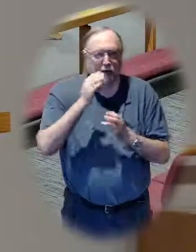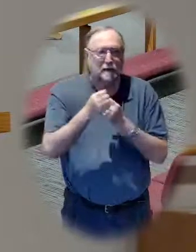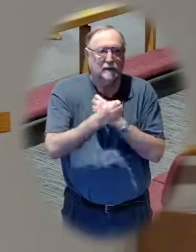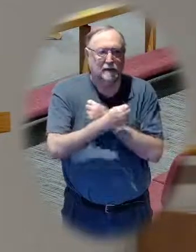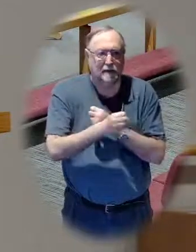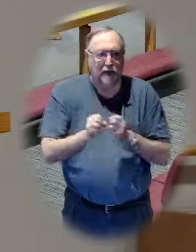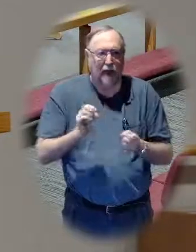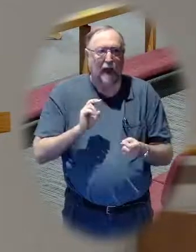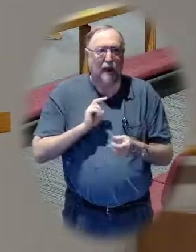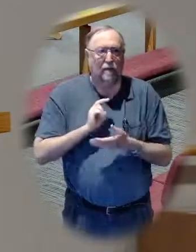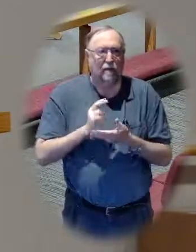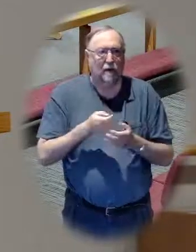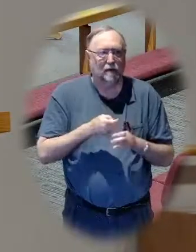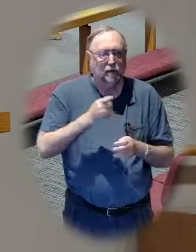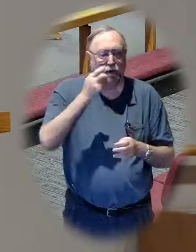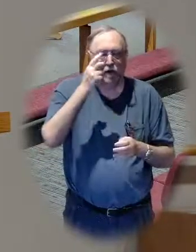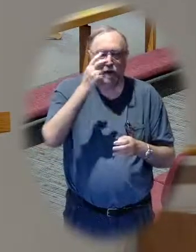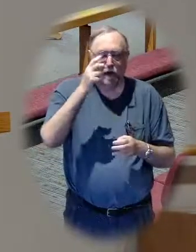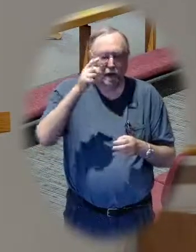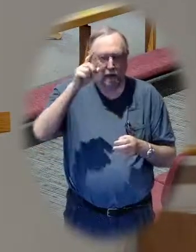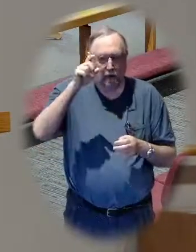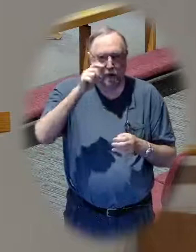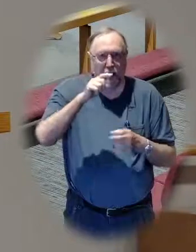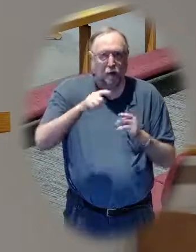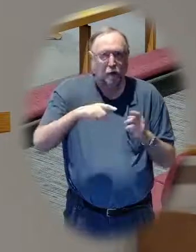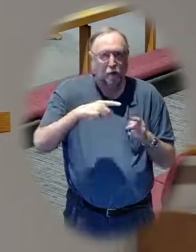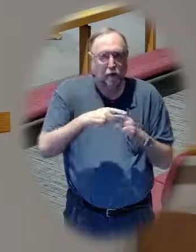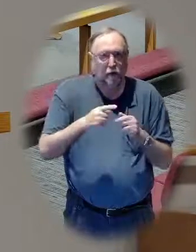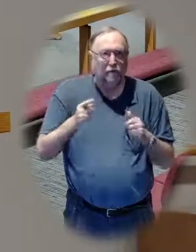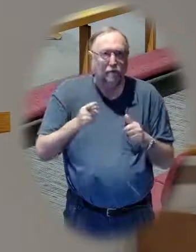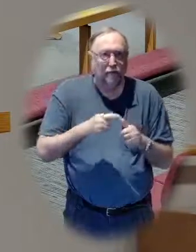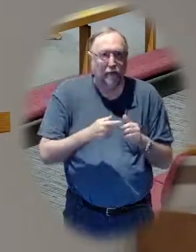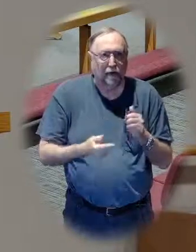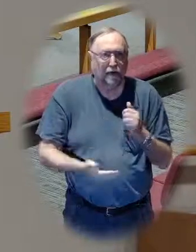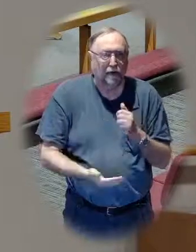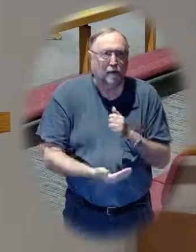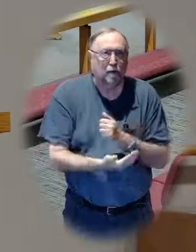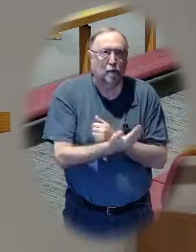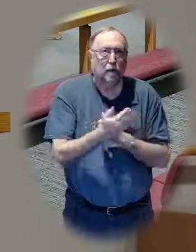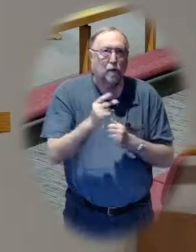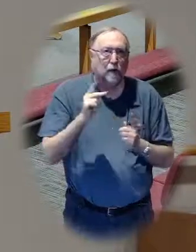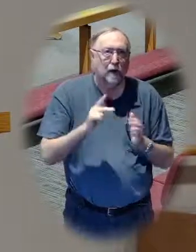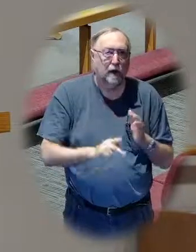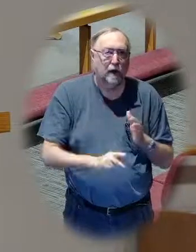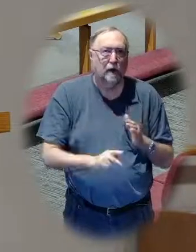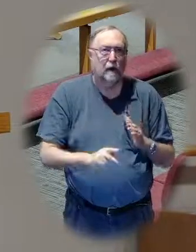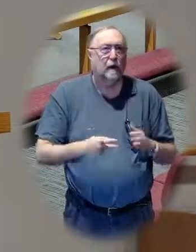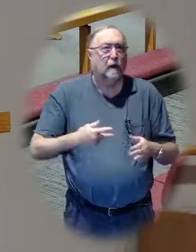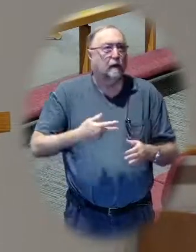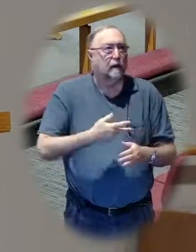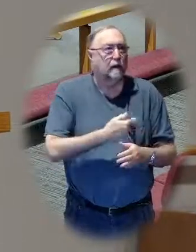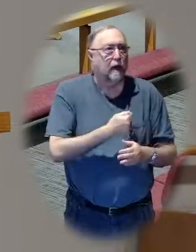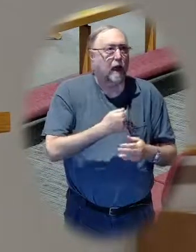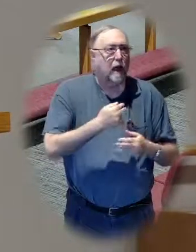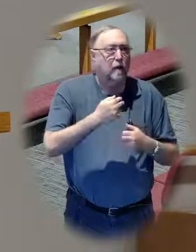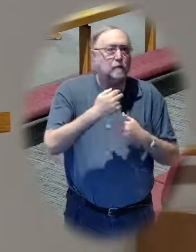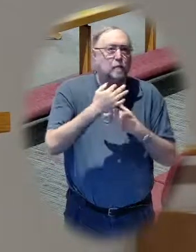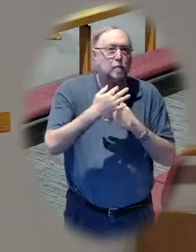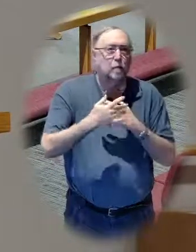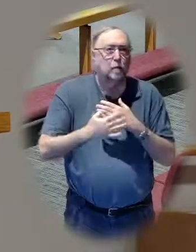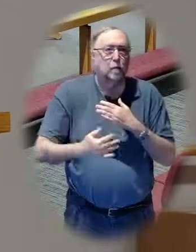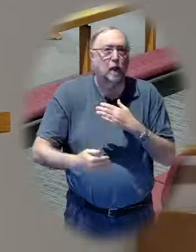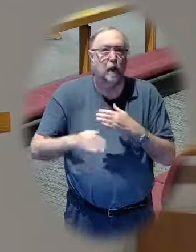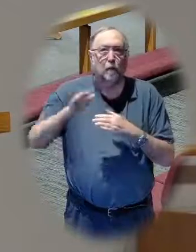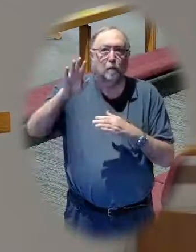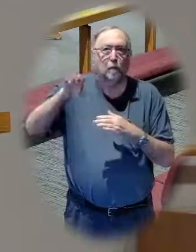from Egypt. When the firstborn were killed, the lamb's blood protected us. The lamb gave its life